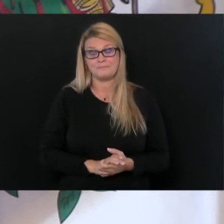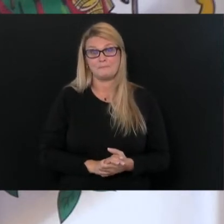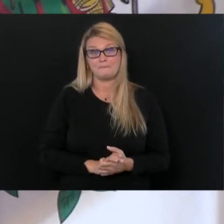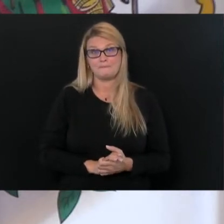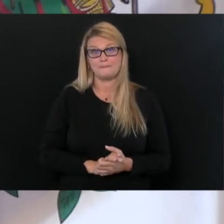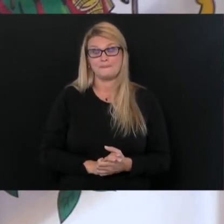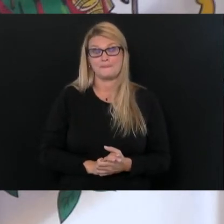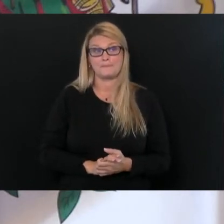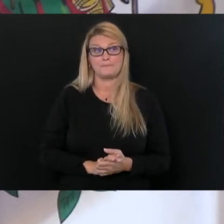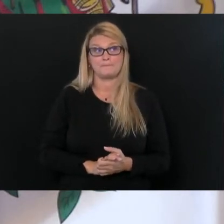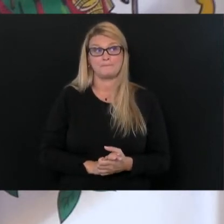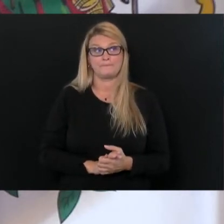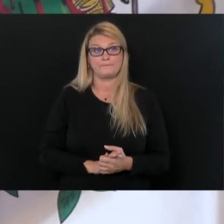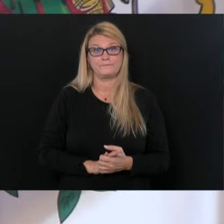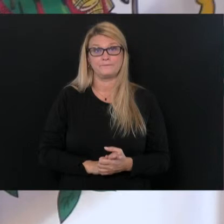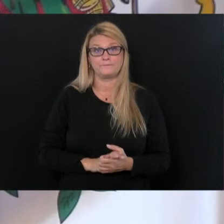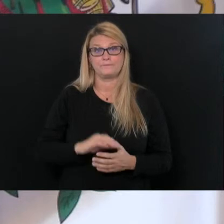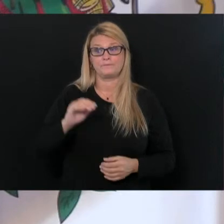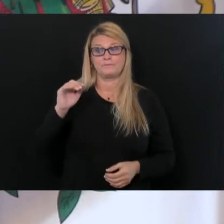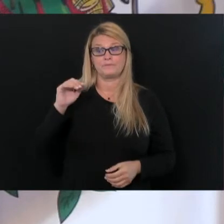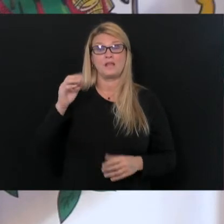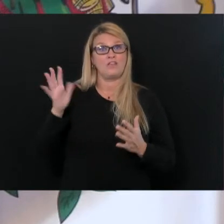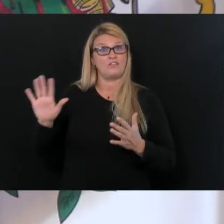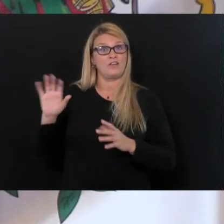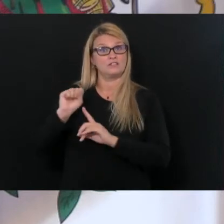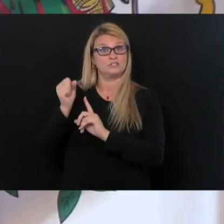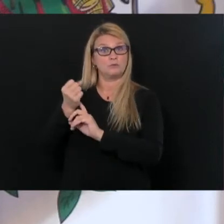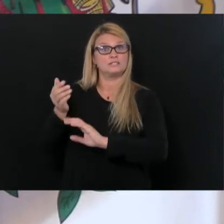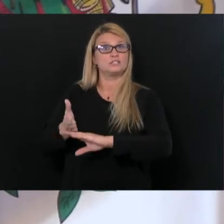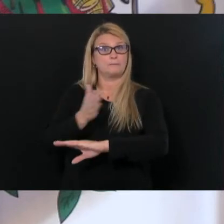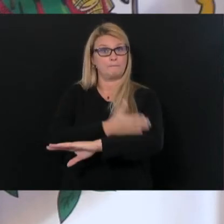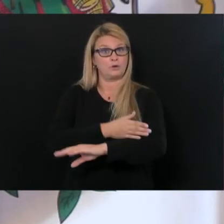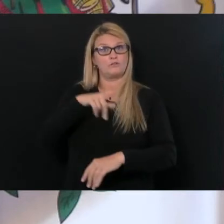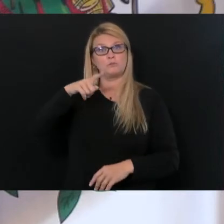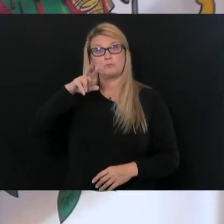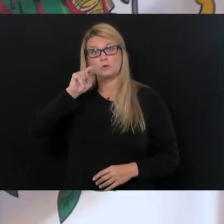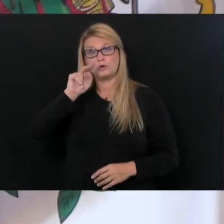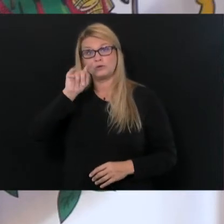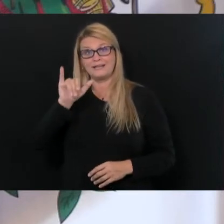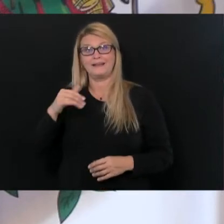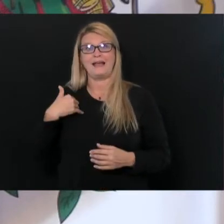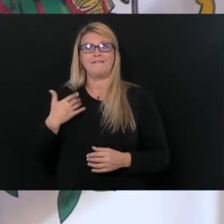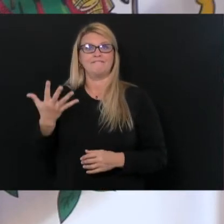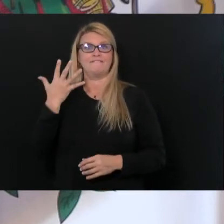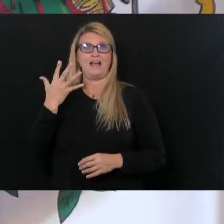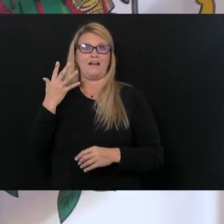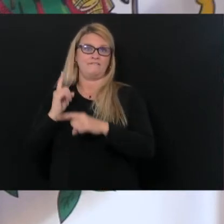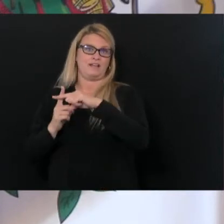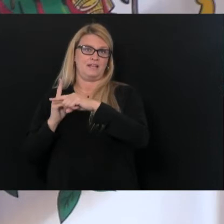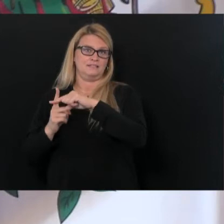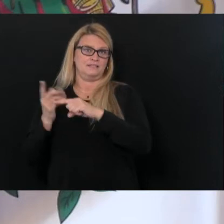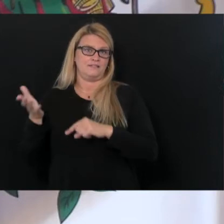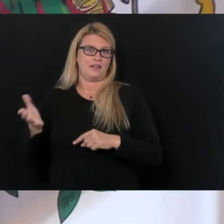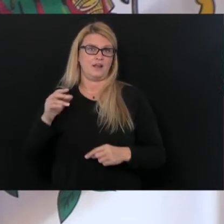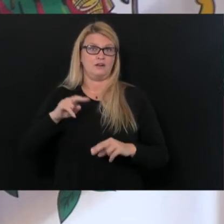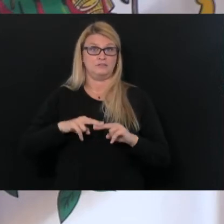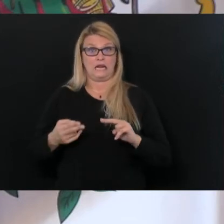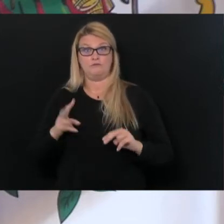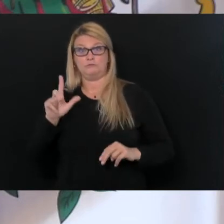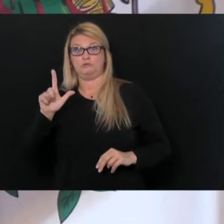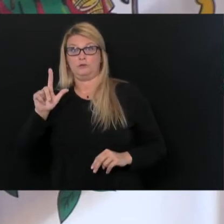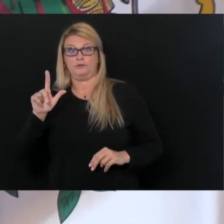corrections is seeing the situation improve. At Prunytown Correctional Center, we're down to 5 active cases there, down from